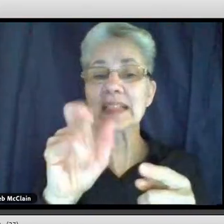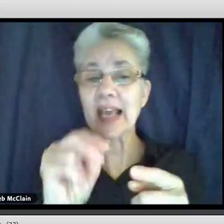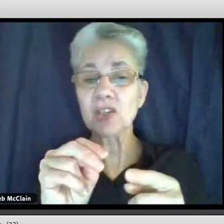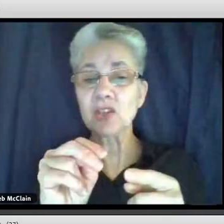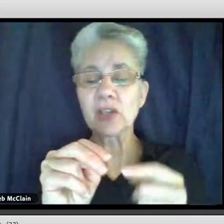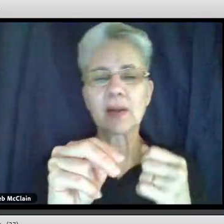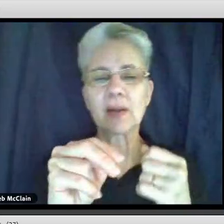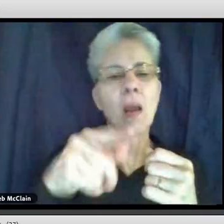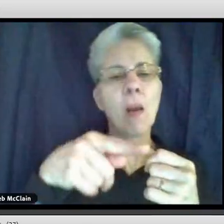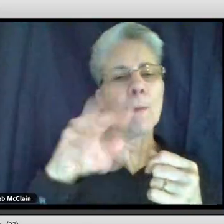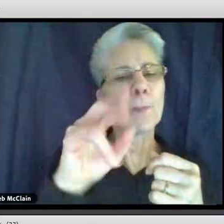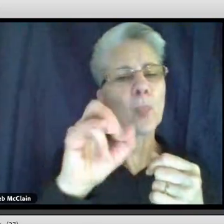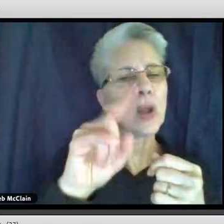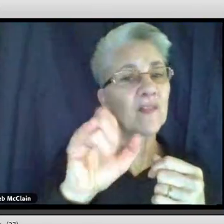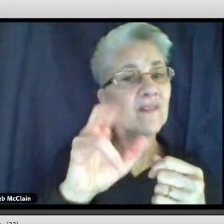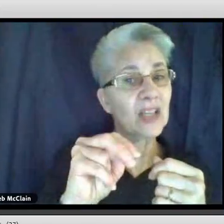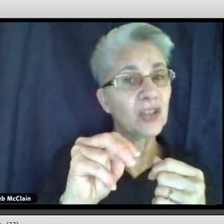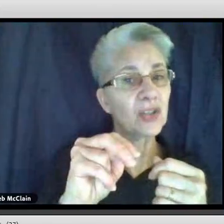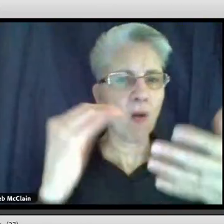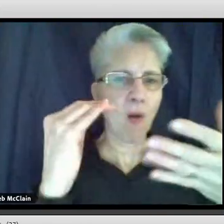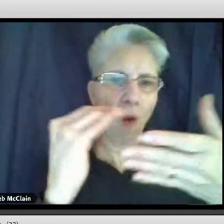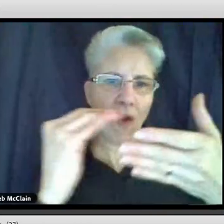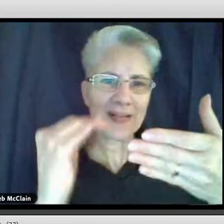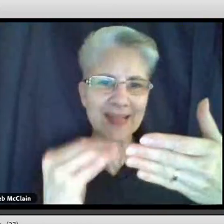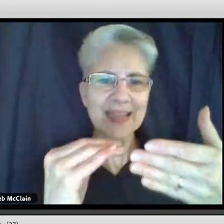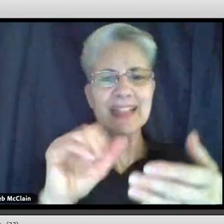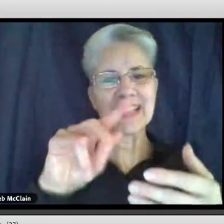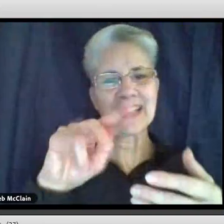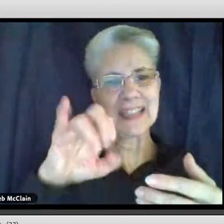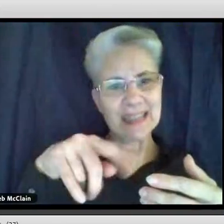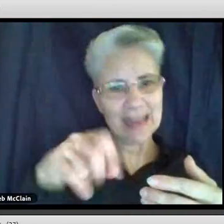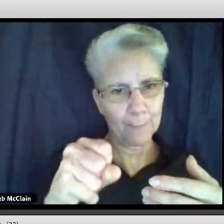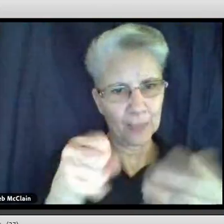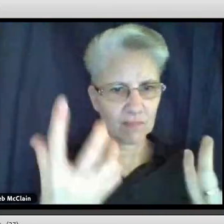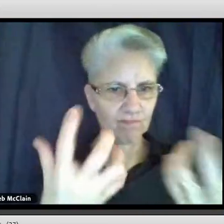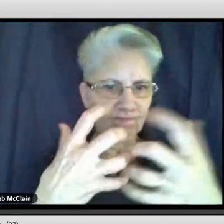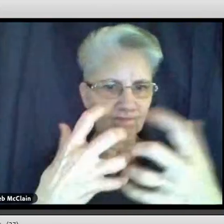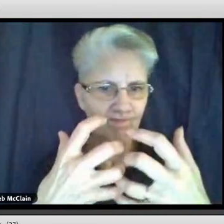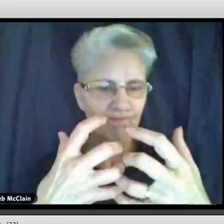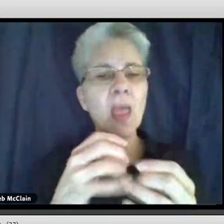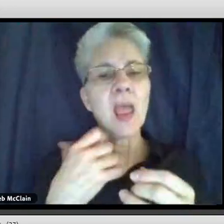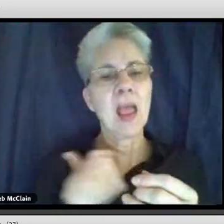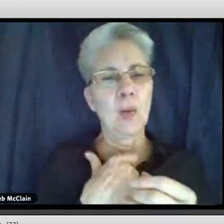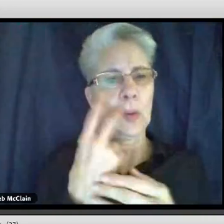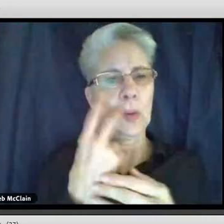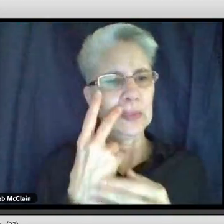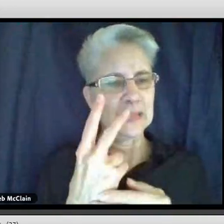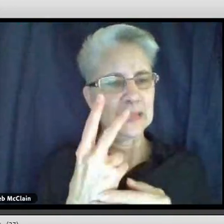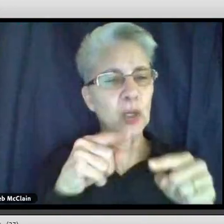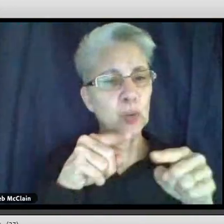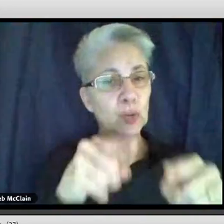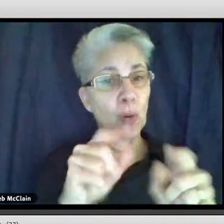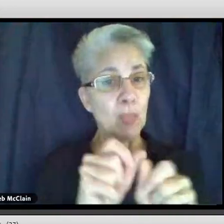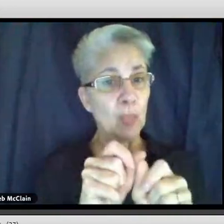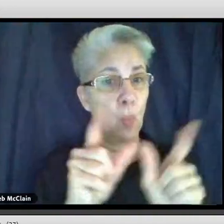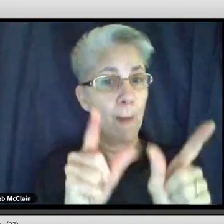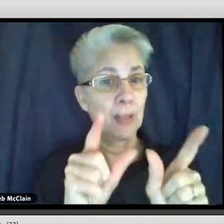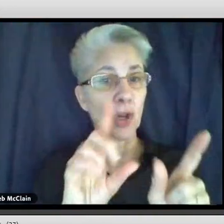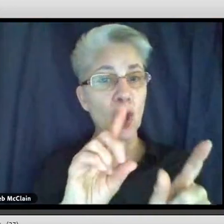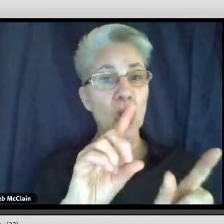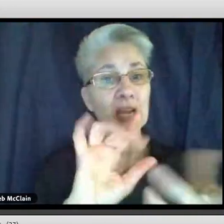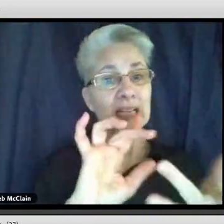preservation are steps in a bigger digital curation workflow. And as we'll see during this webinar, digitization is